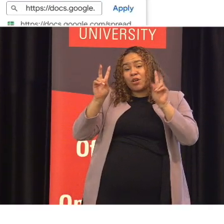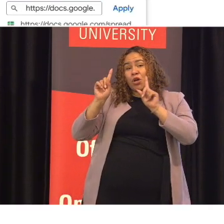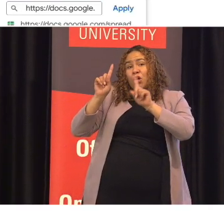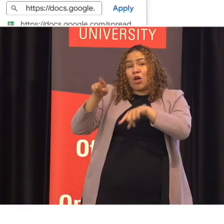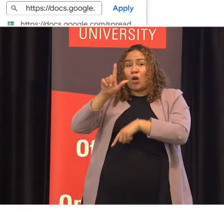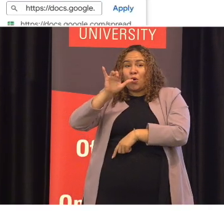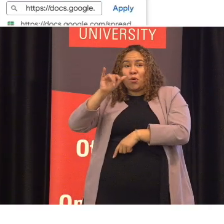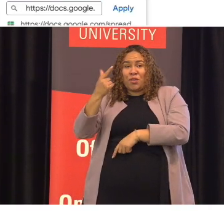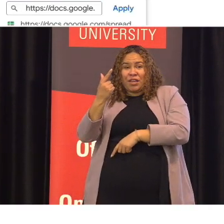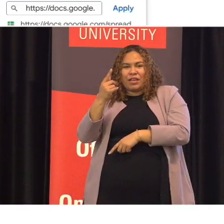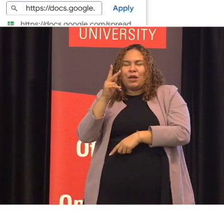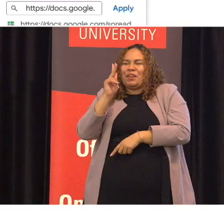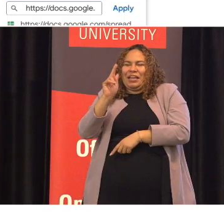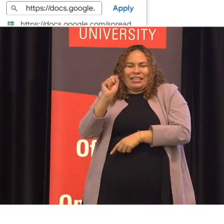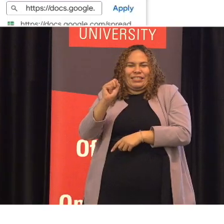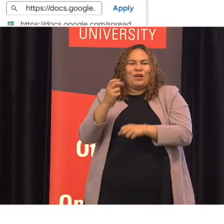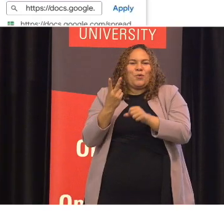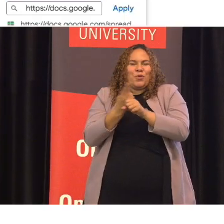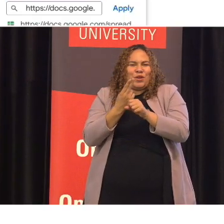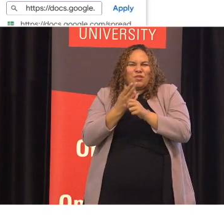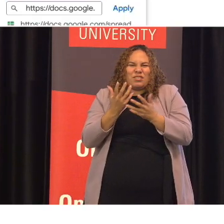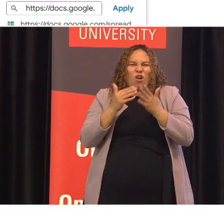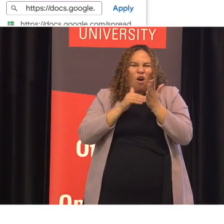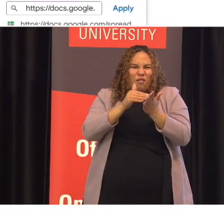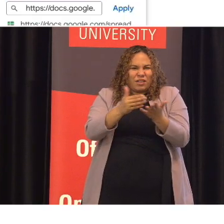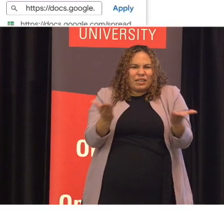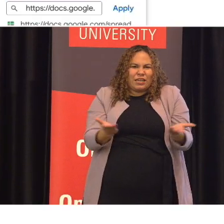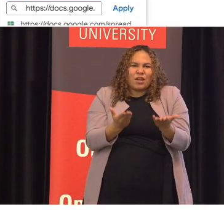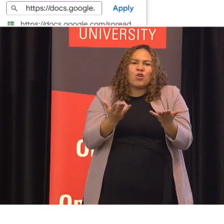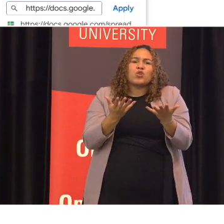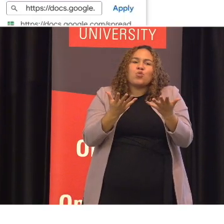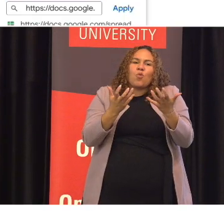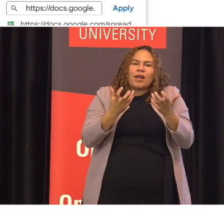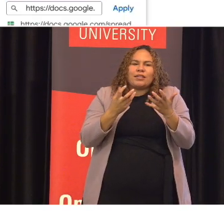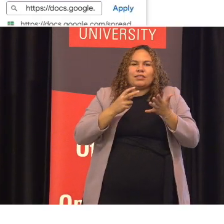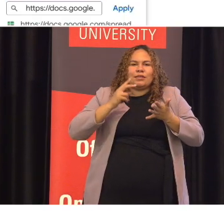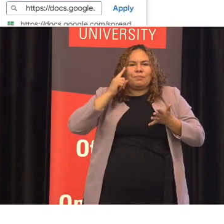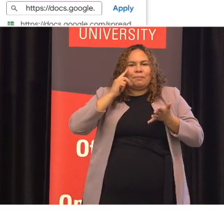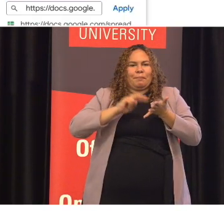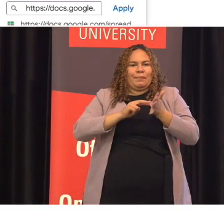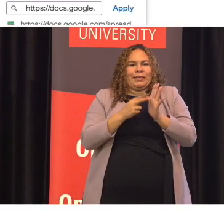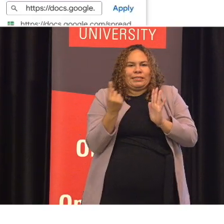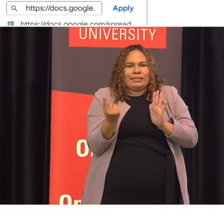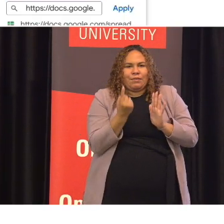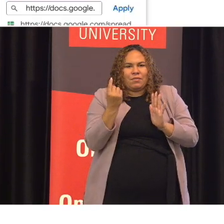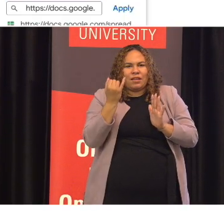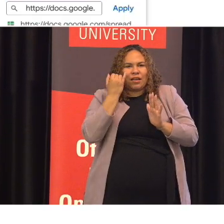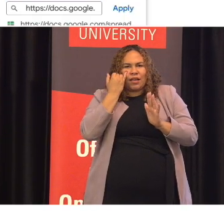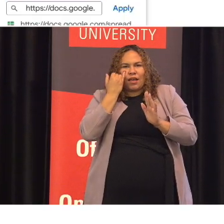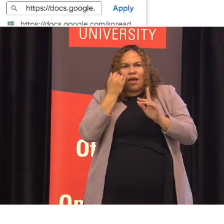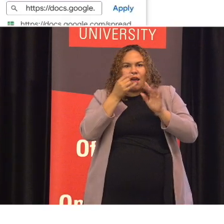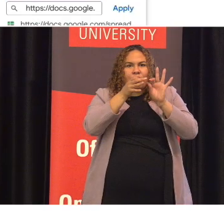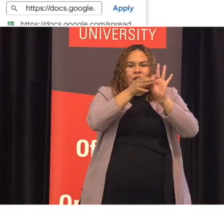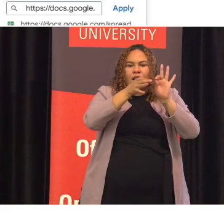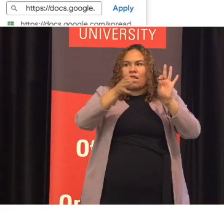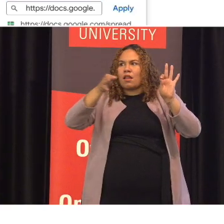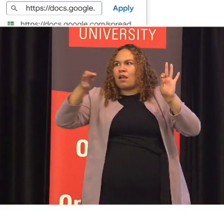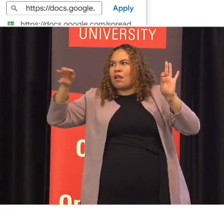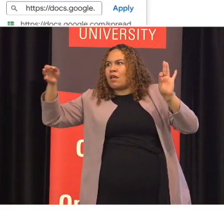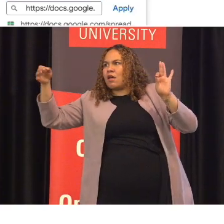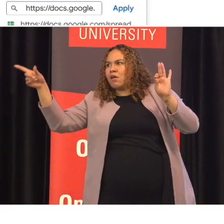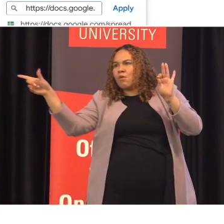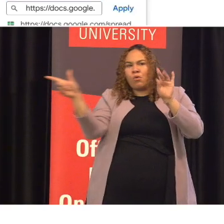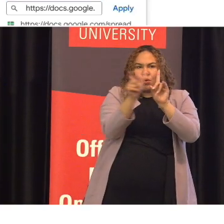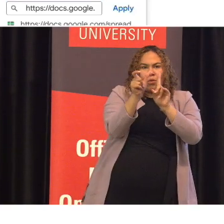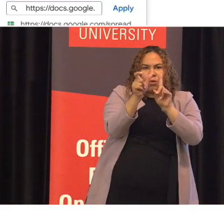at NC State, you will want to make that meaningful. You shortened a long URL down to a smaller URL, but it's